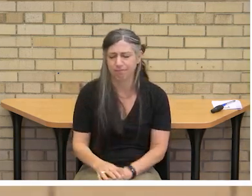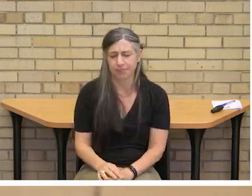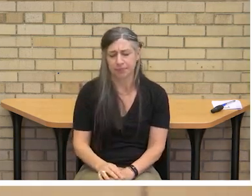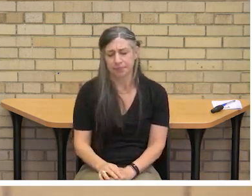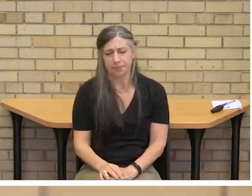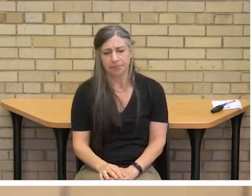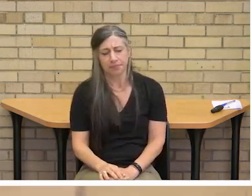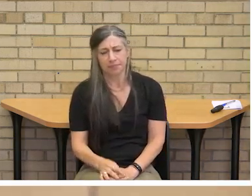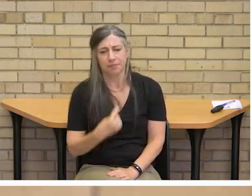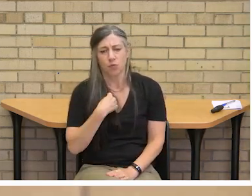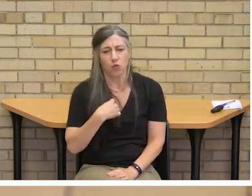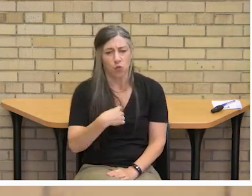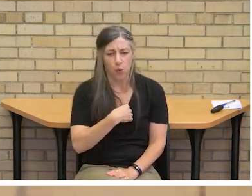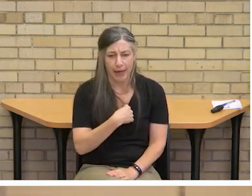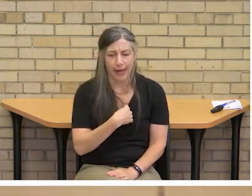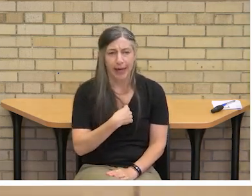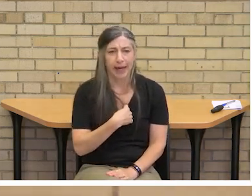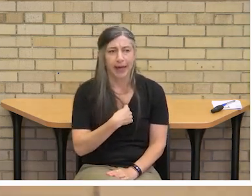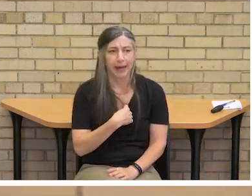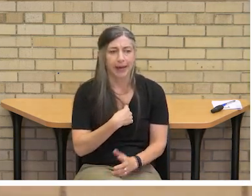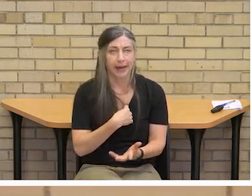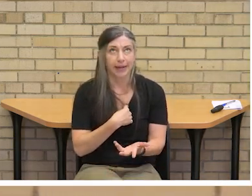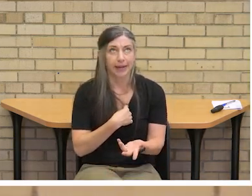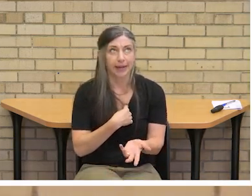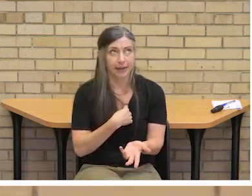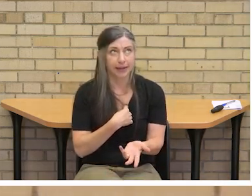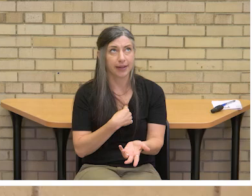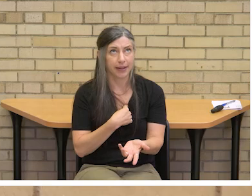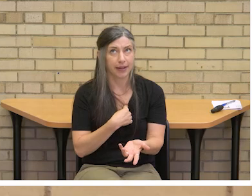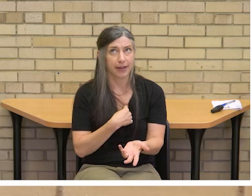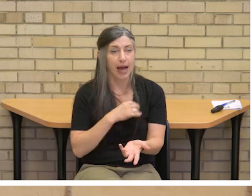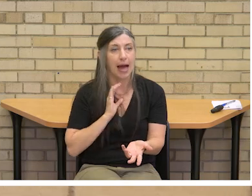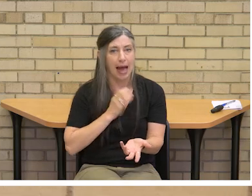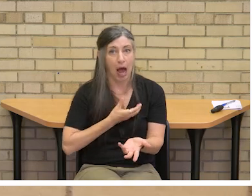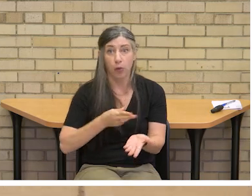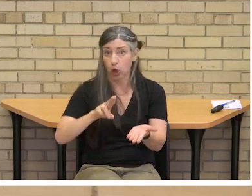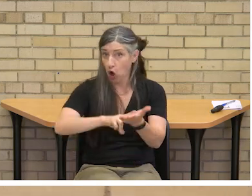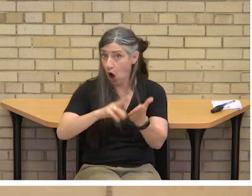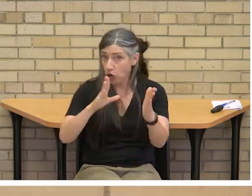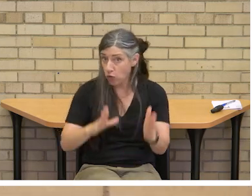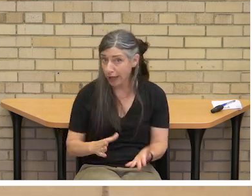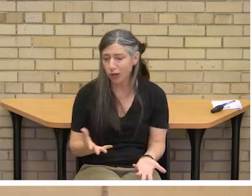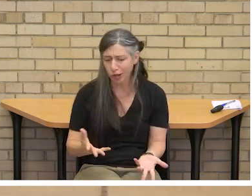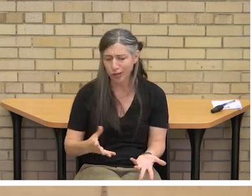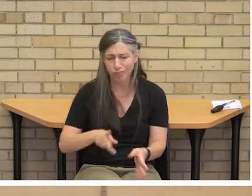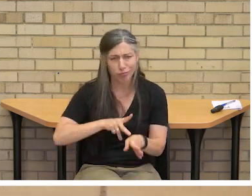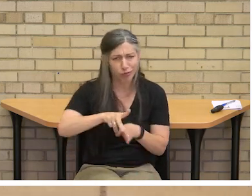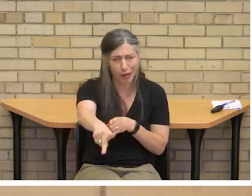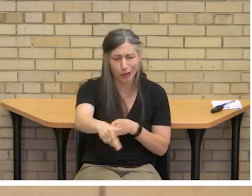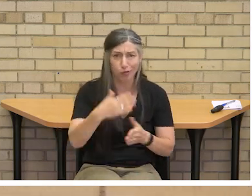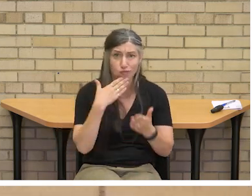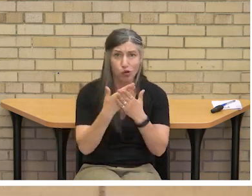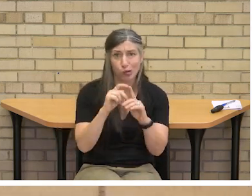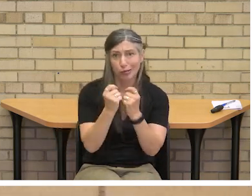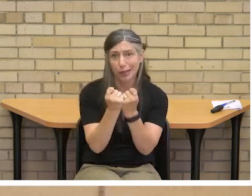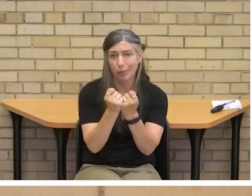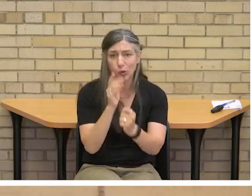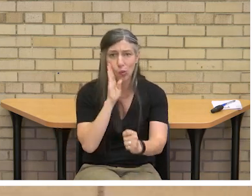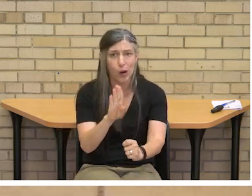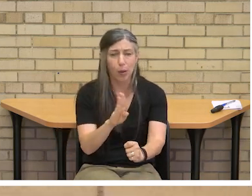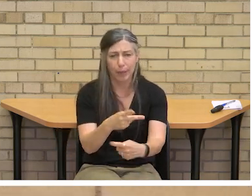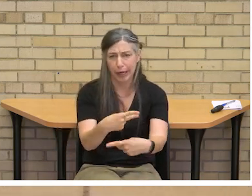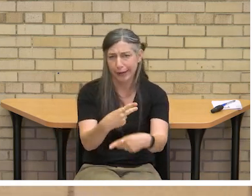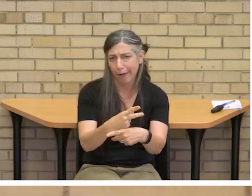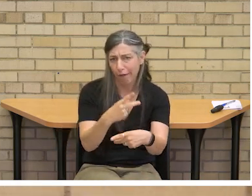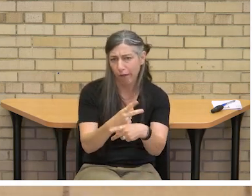No, I think we have an extremely professional contractor and an extremely diligent team of inspectors